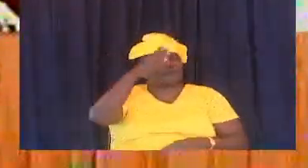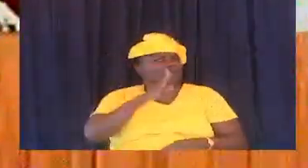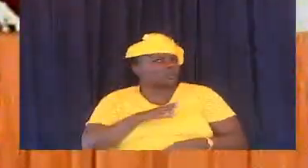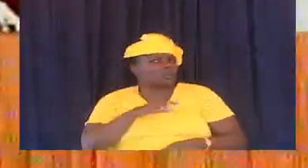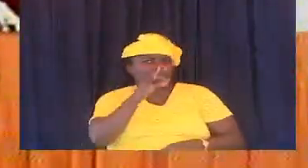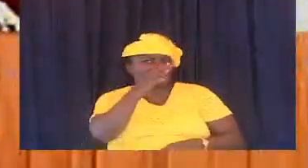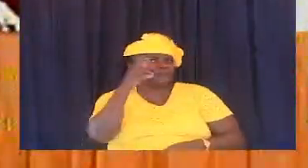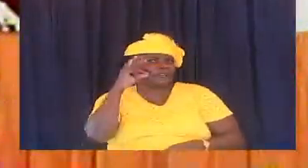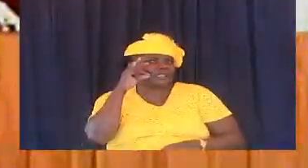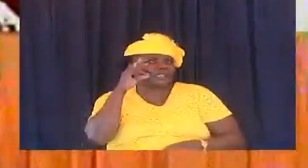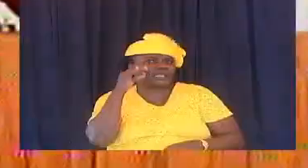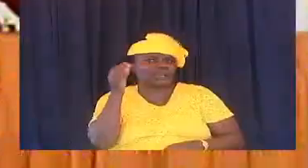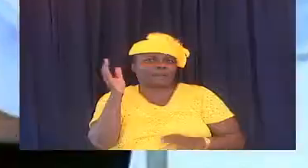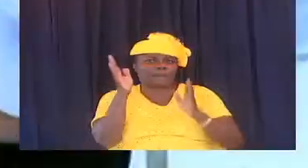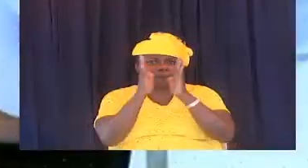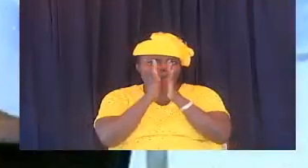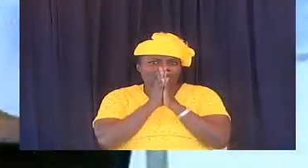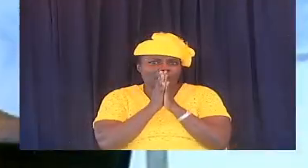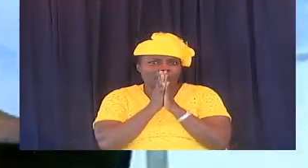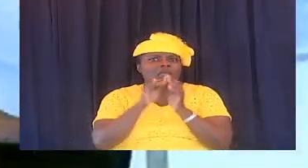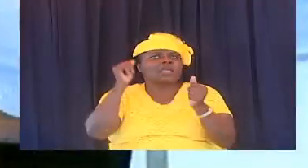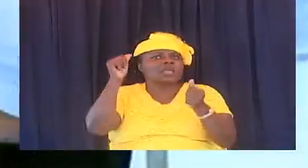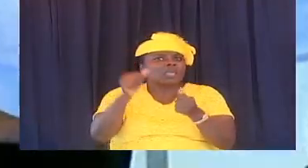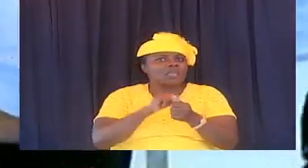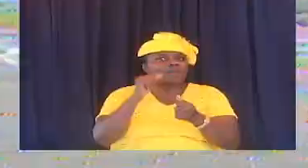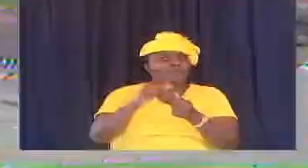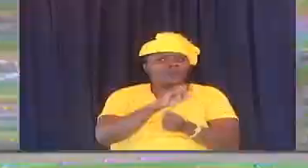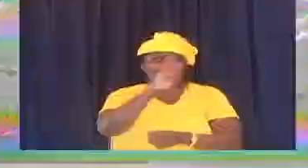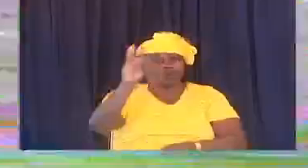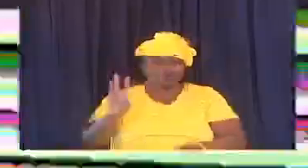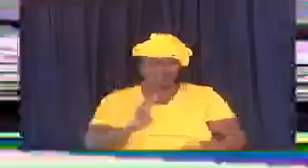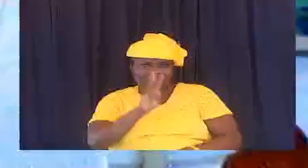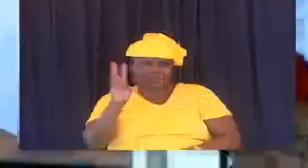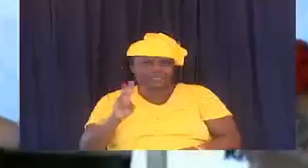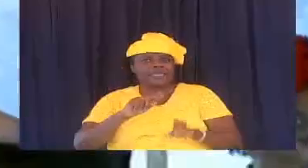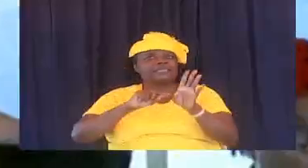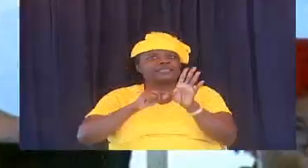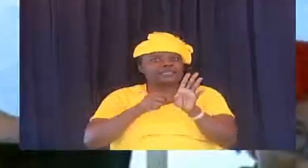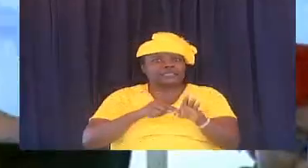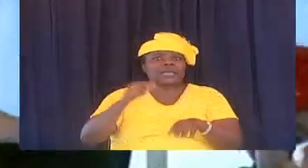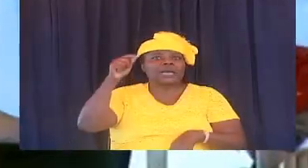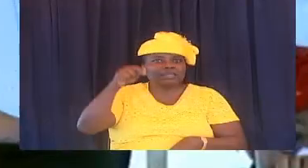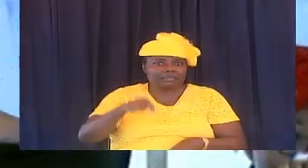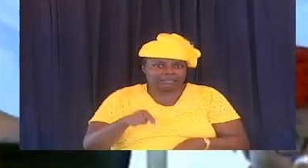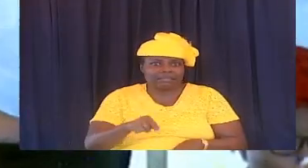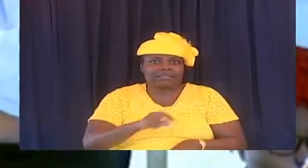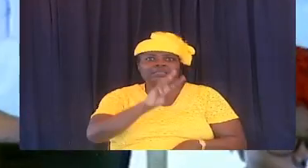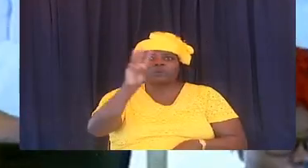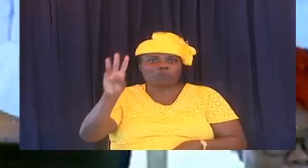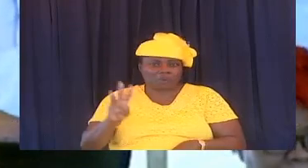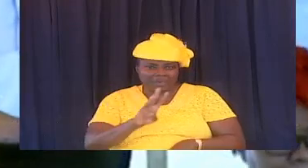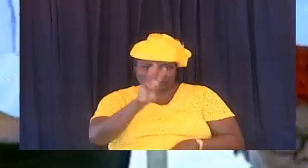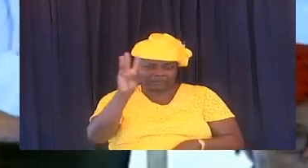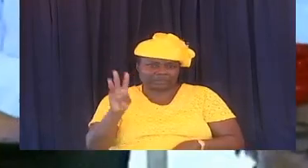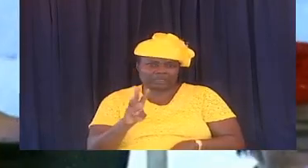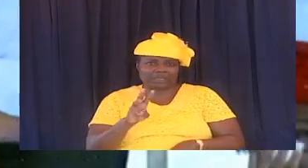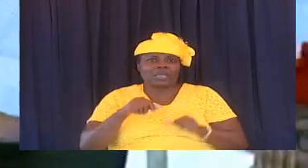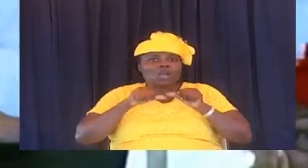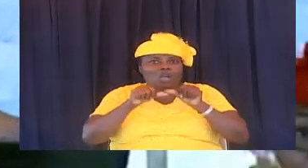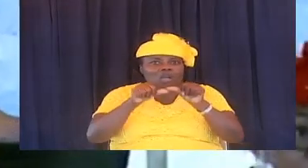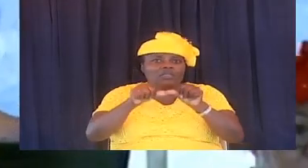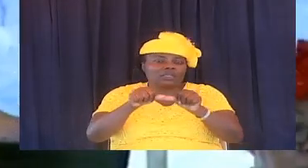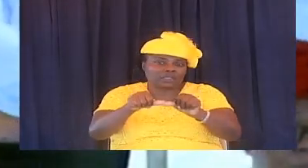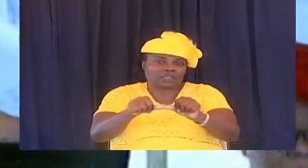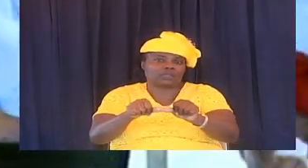prayer. Going forward, every Wednesday, this Wednesday, and every Wednesday hereafter,